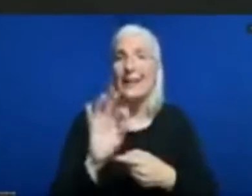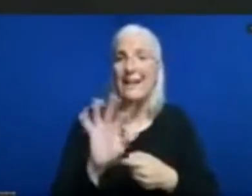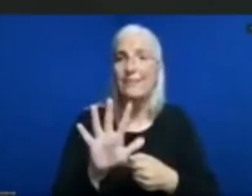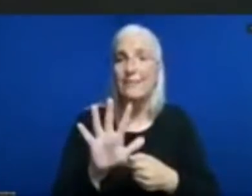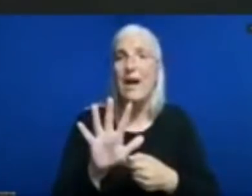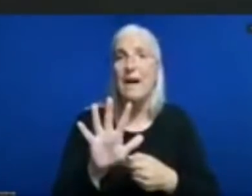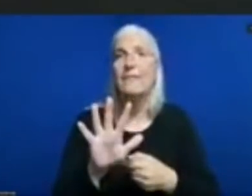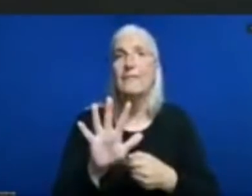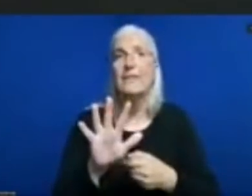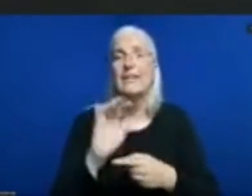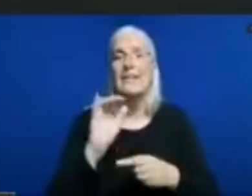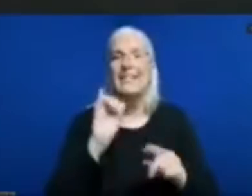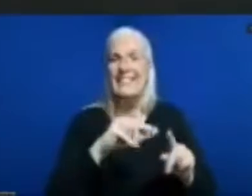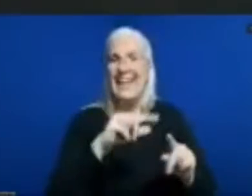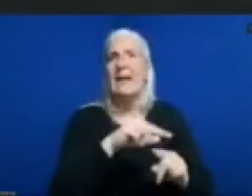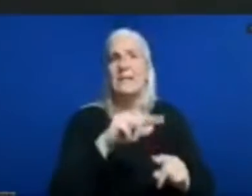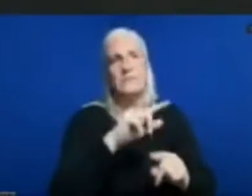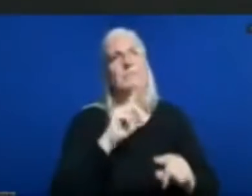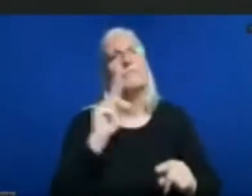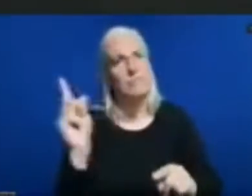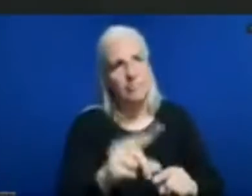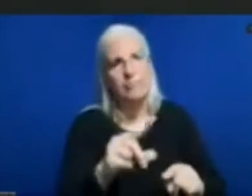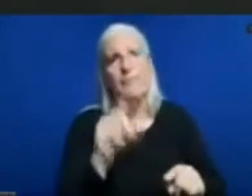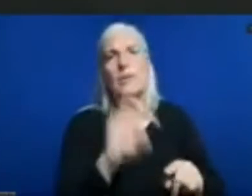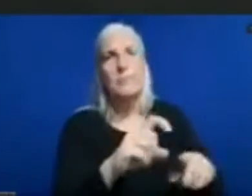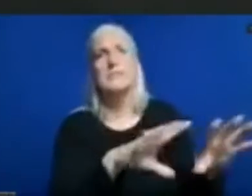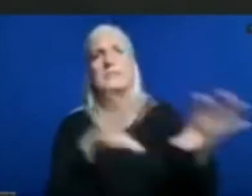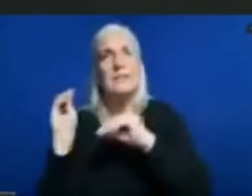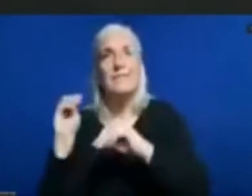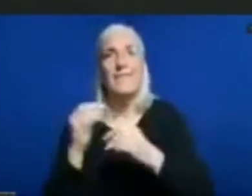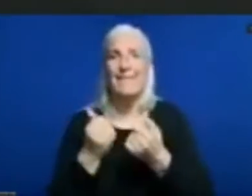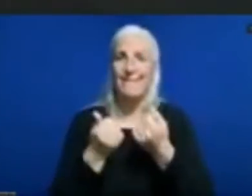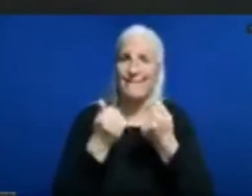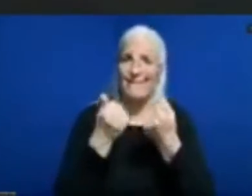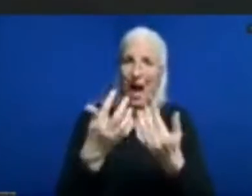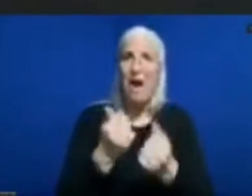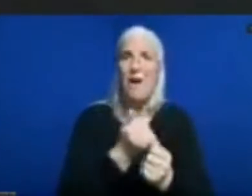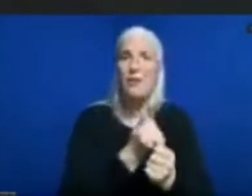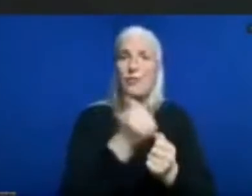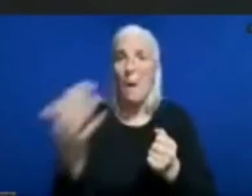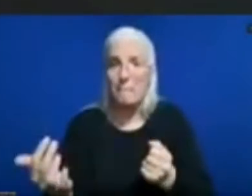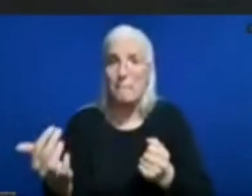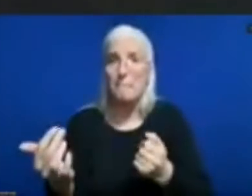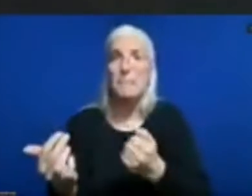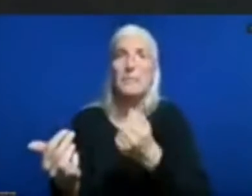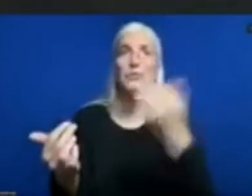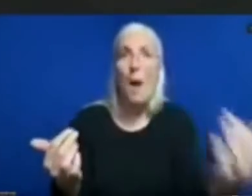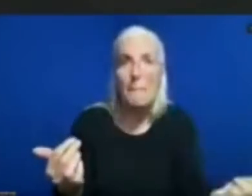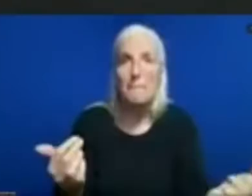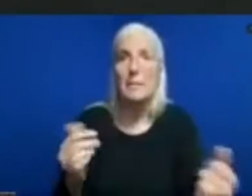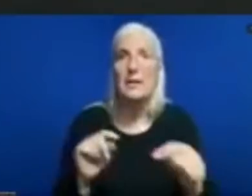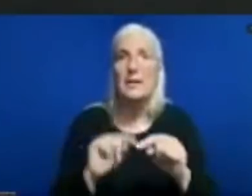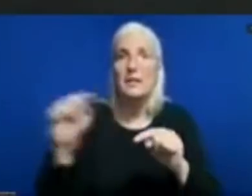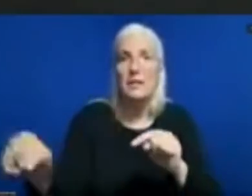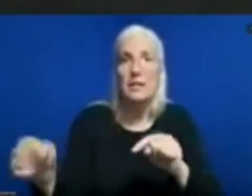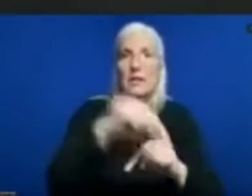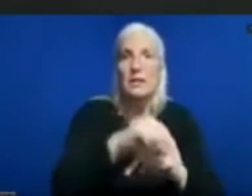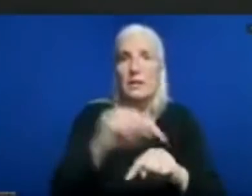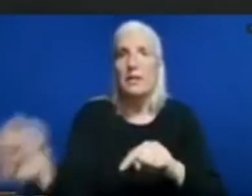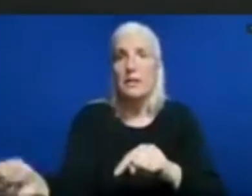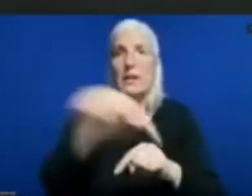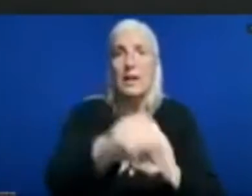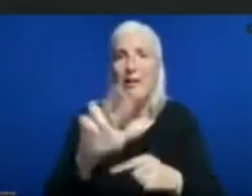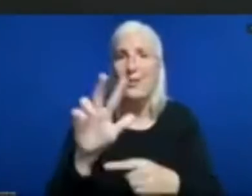times, and that's an area we'll be looking at again tomorrow morning to see if it's safe to repopulate. Just a word on